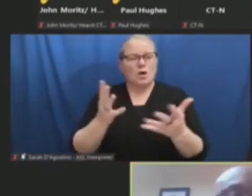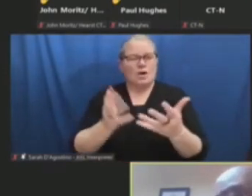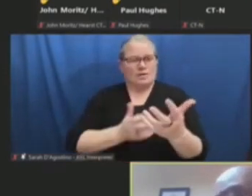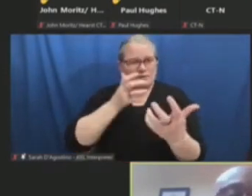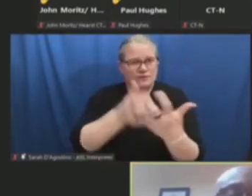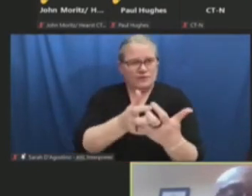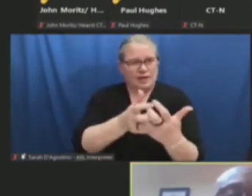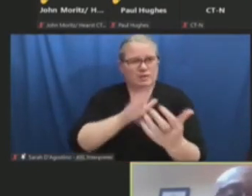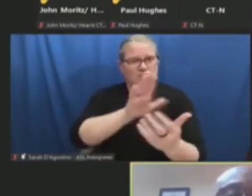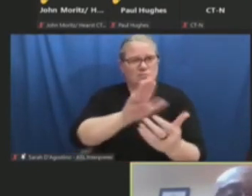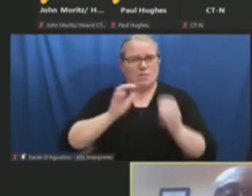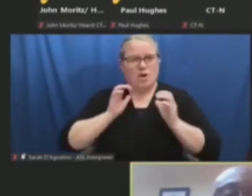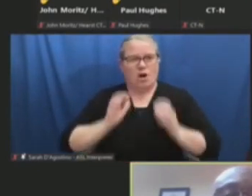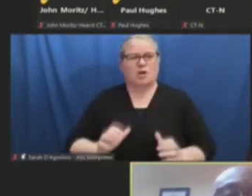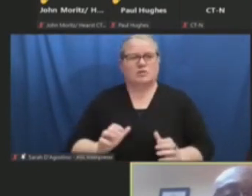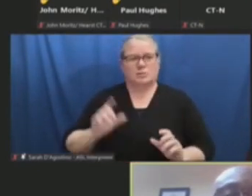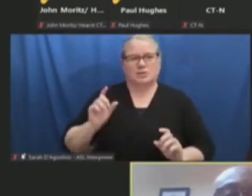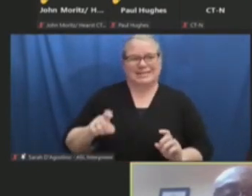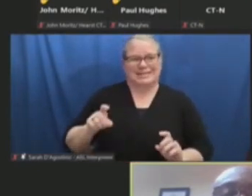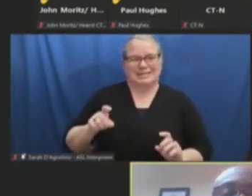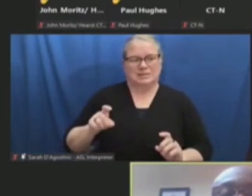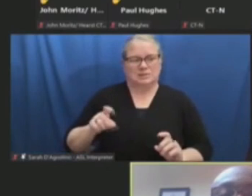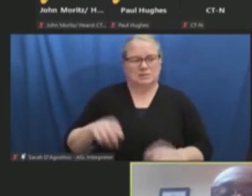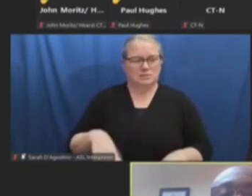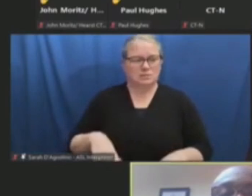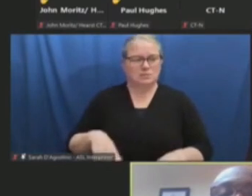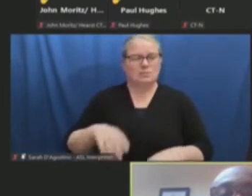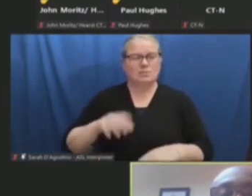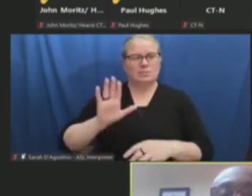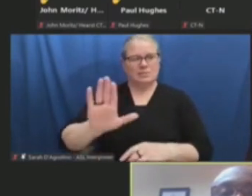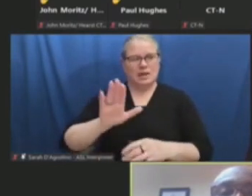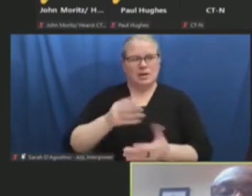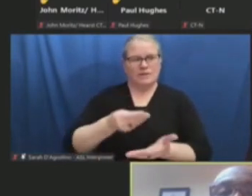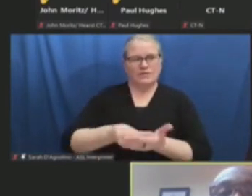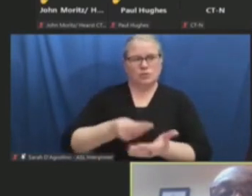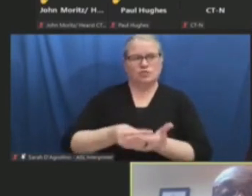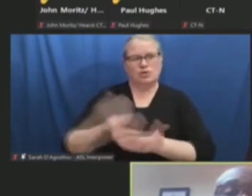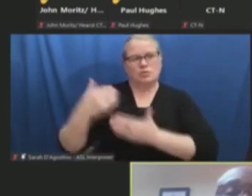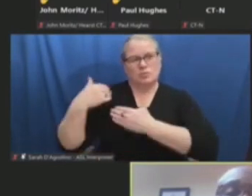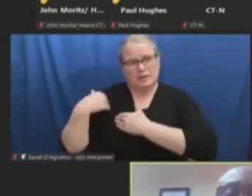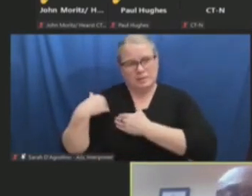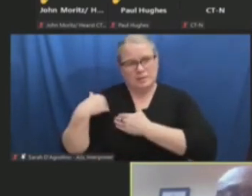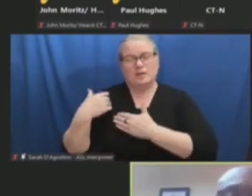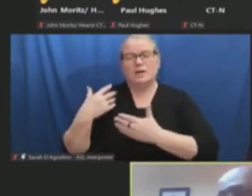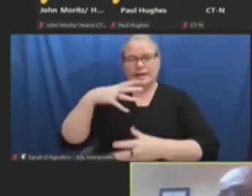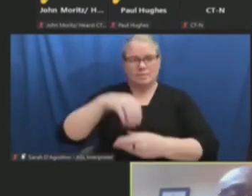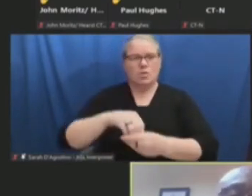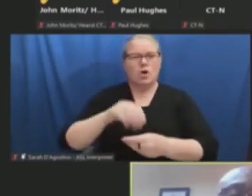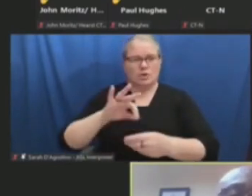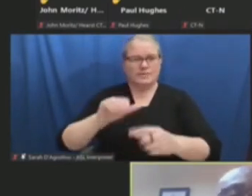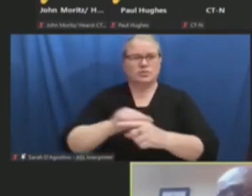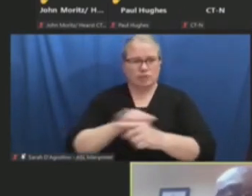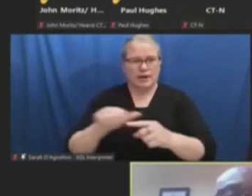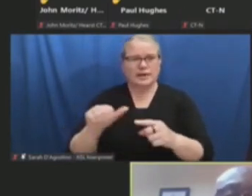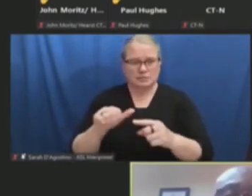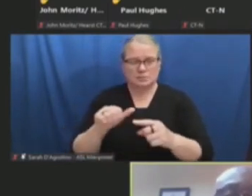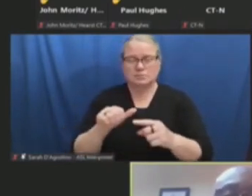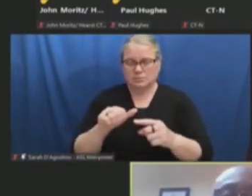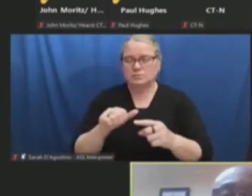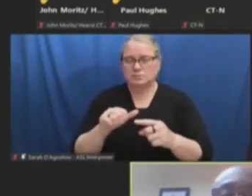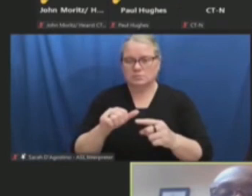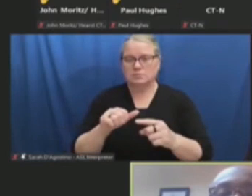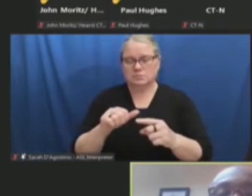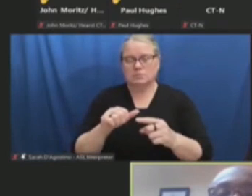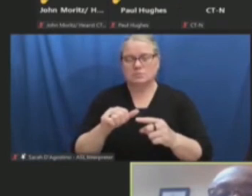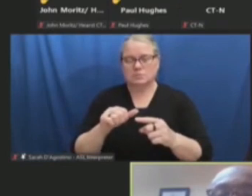their customer. That is their fiduciary responsibility, and this is part of the training that they go through when they